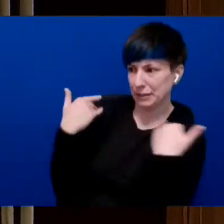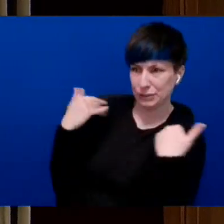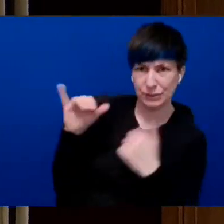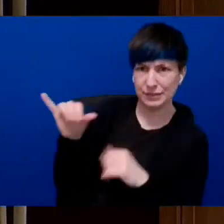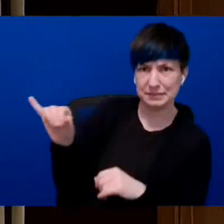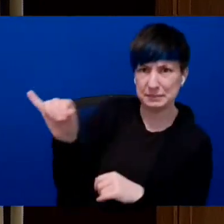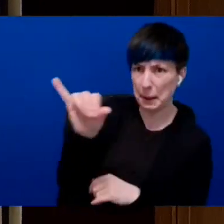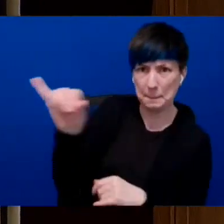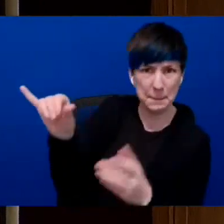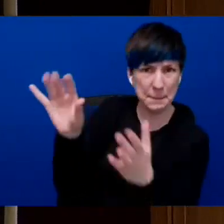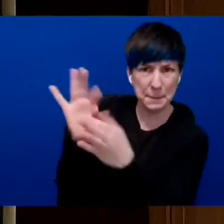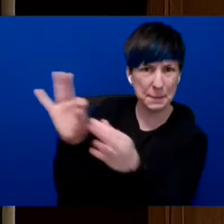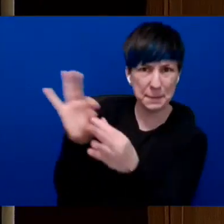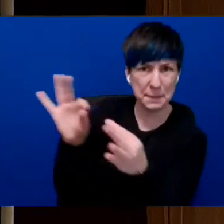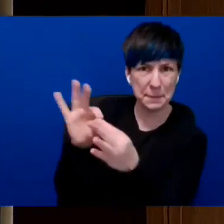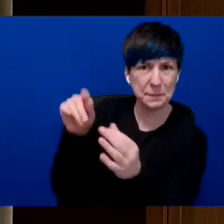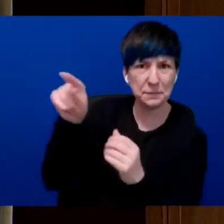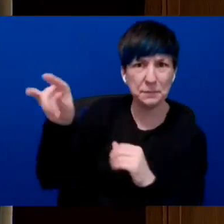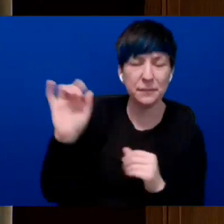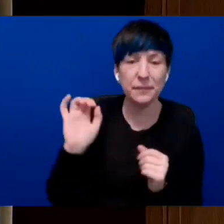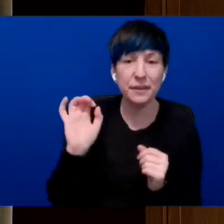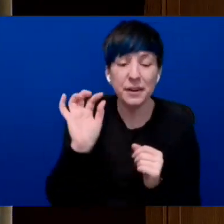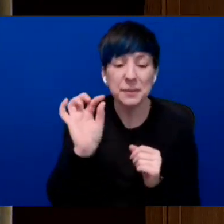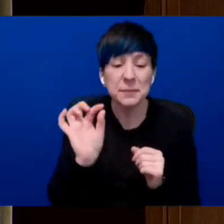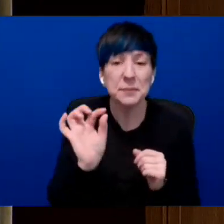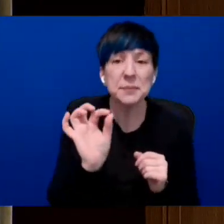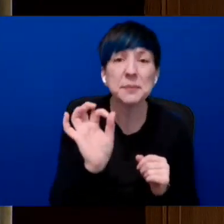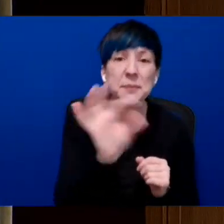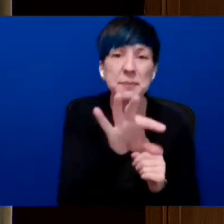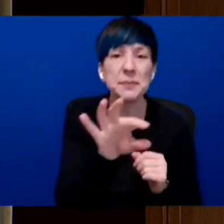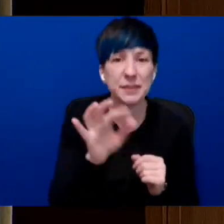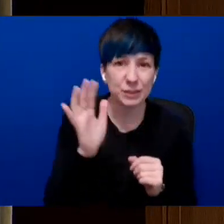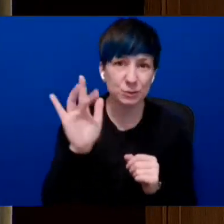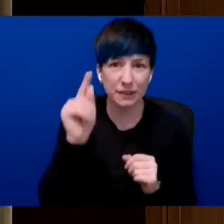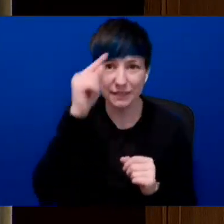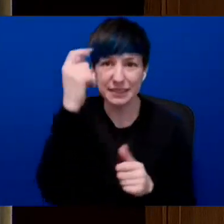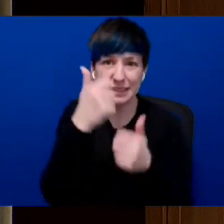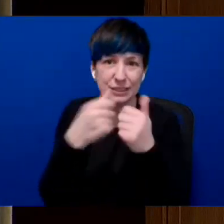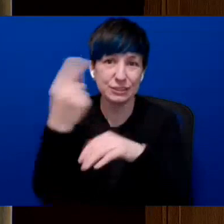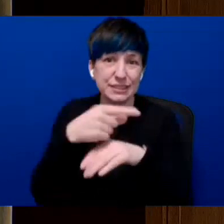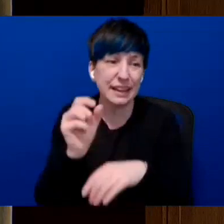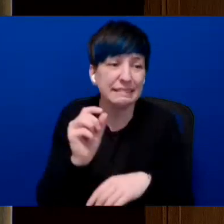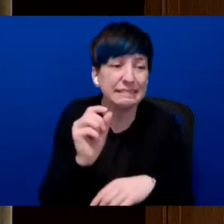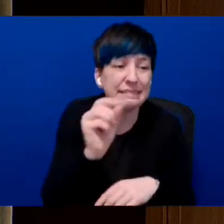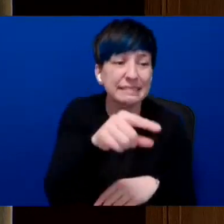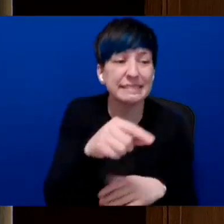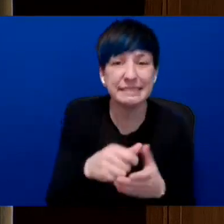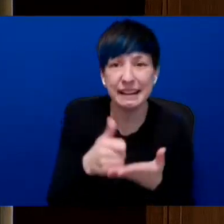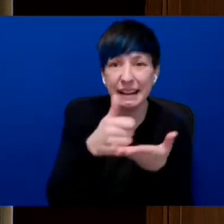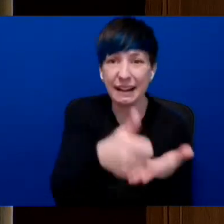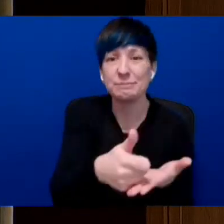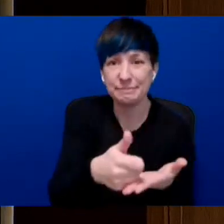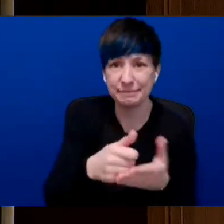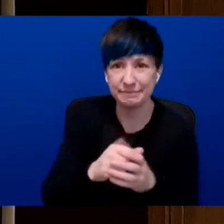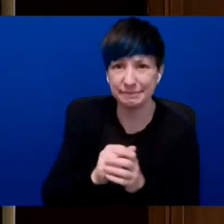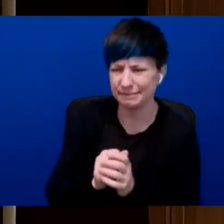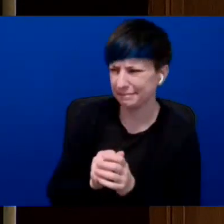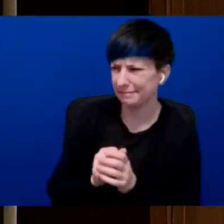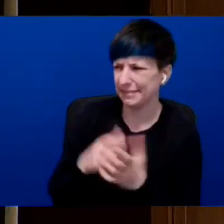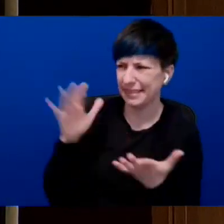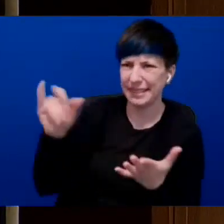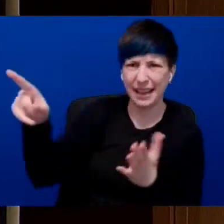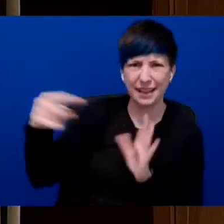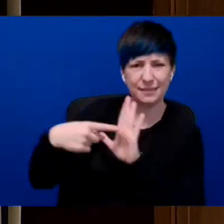a bauble that equates to 25 cents a day, pretending to provide assurance that